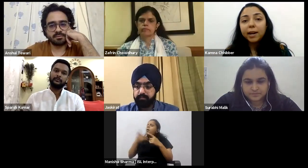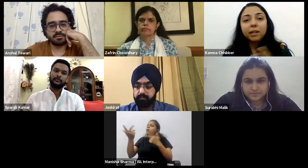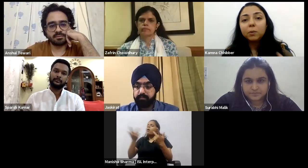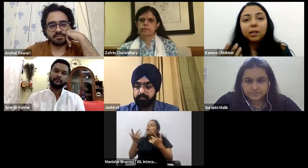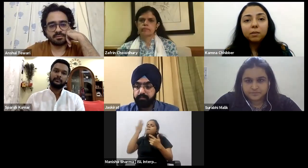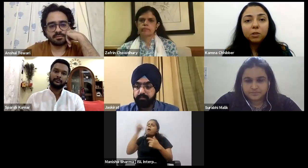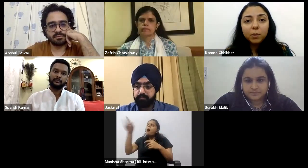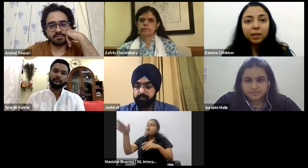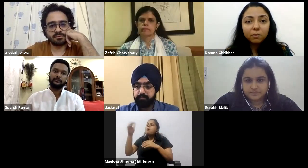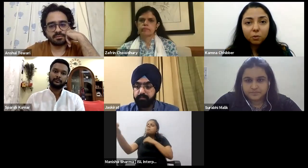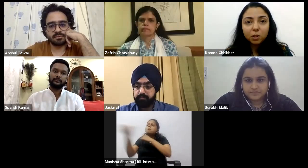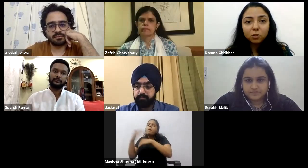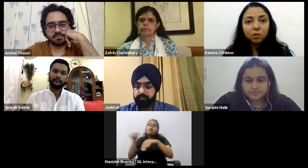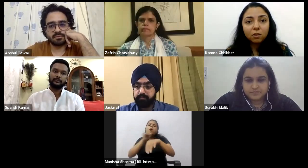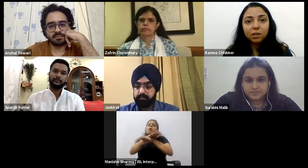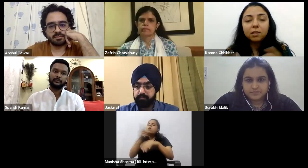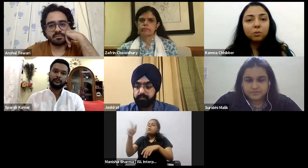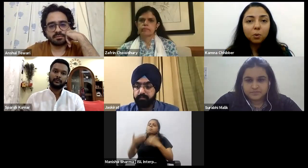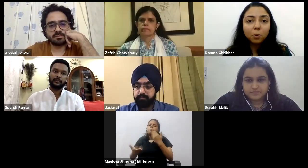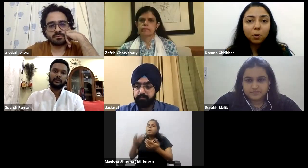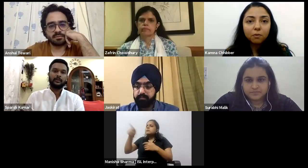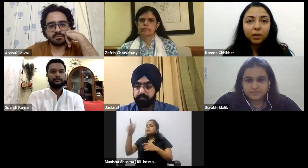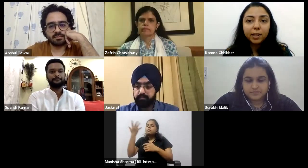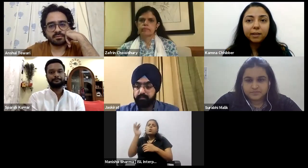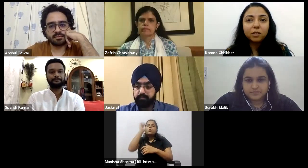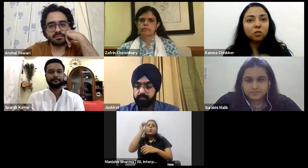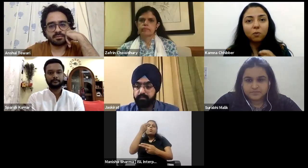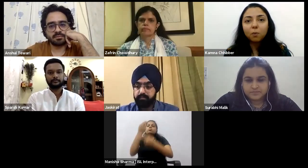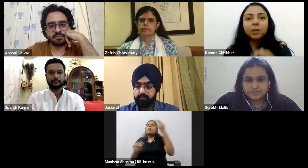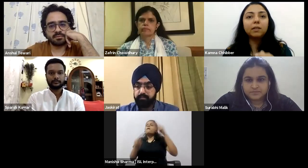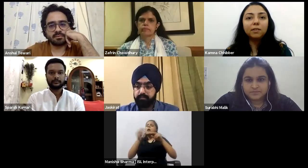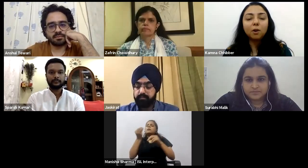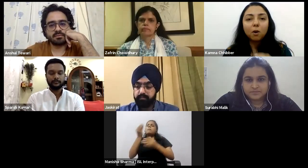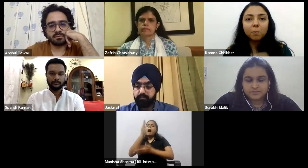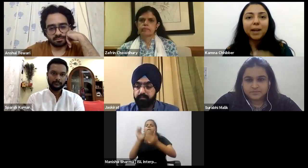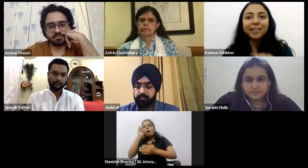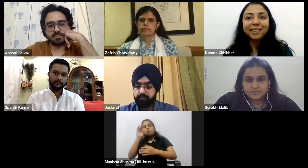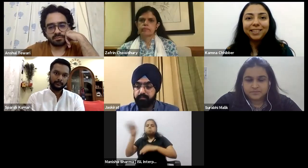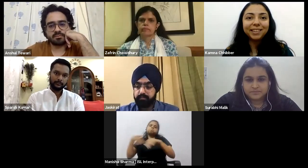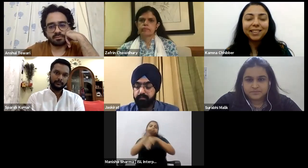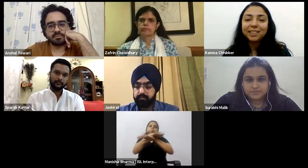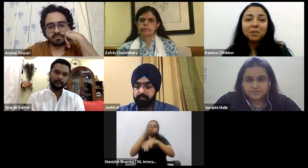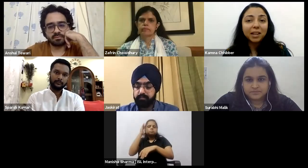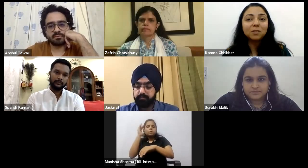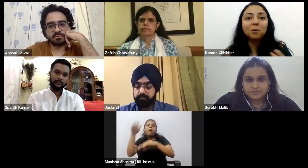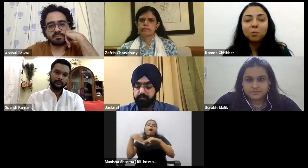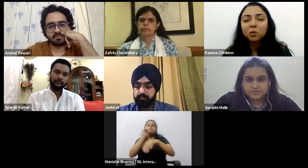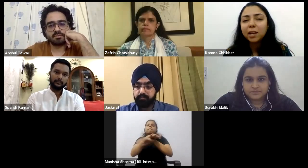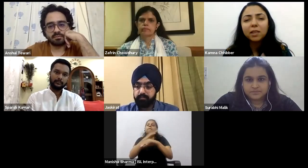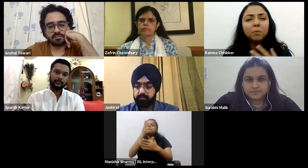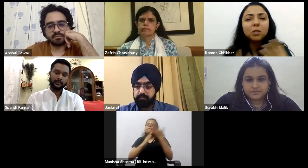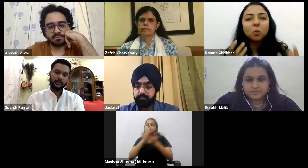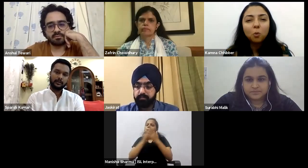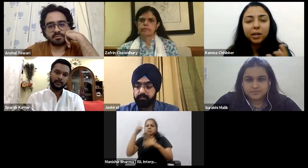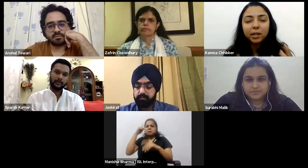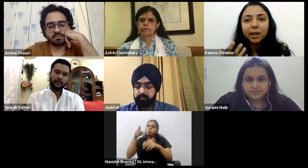not adequately consuming that information, they're not listening to the whole of it, and they just forward it automatically thinking that that's the norm? So there